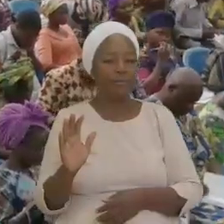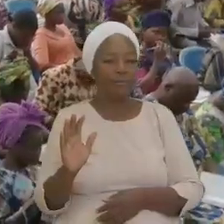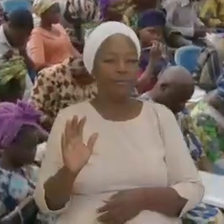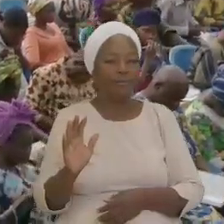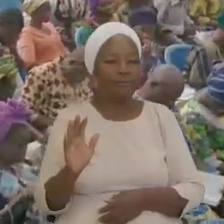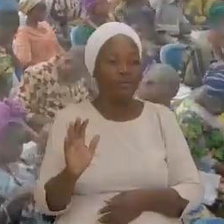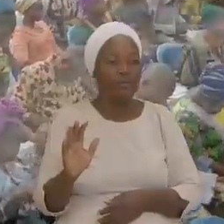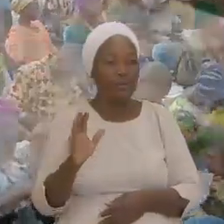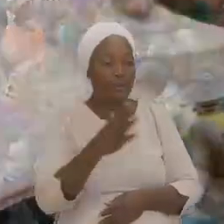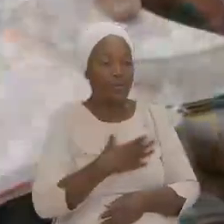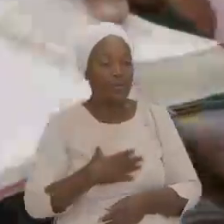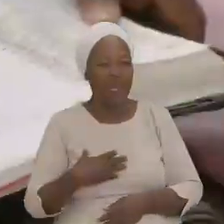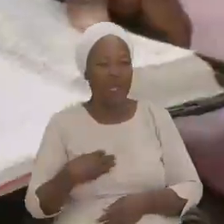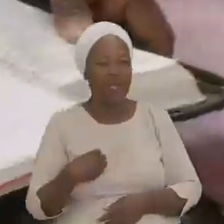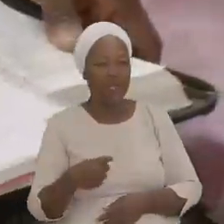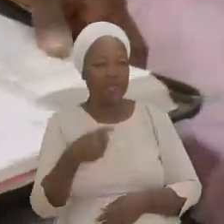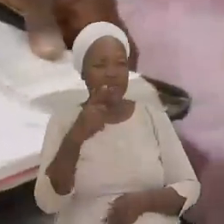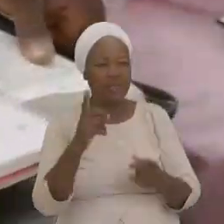And said unto them,